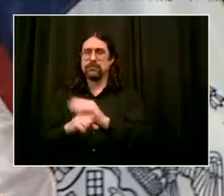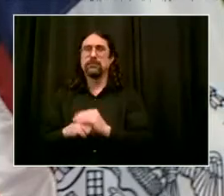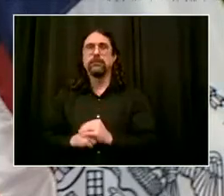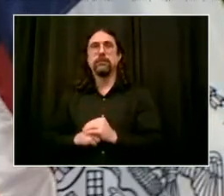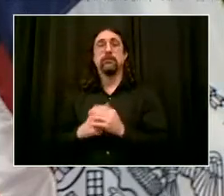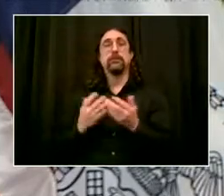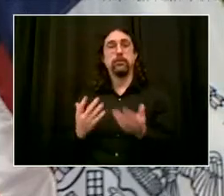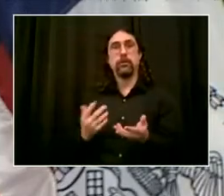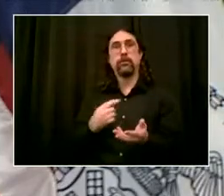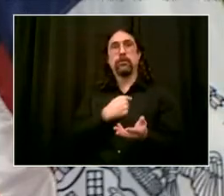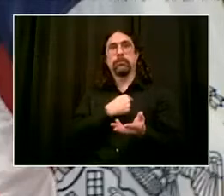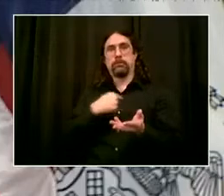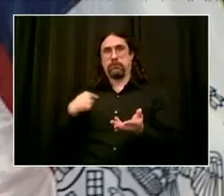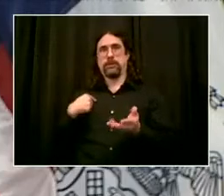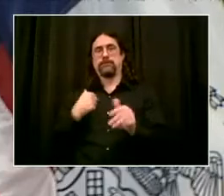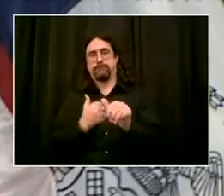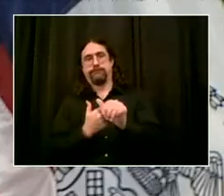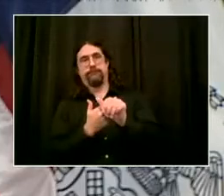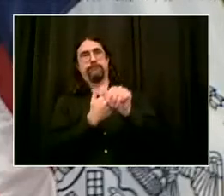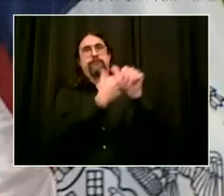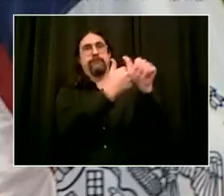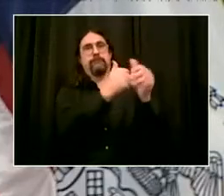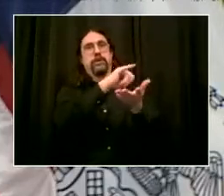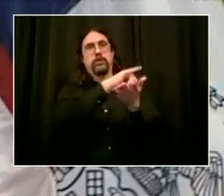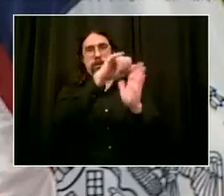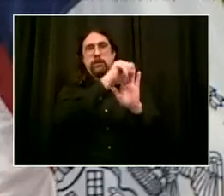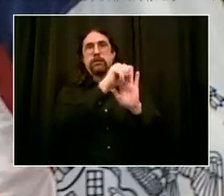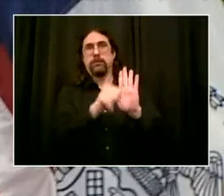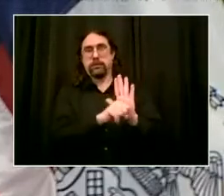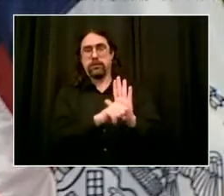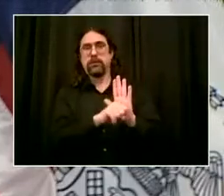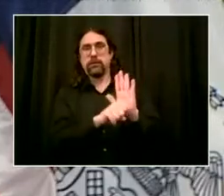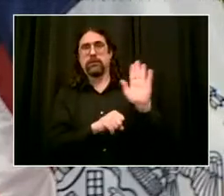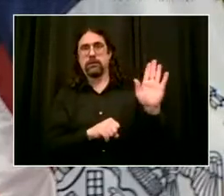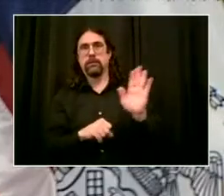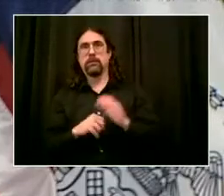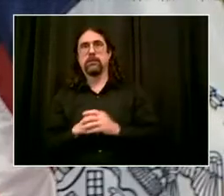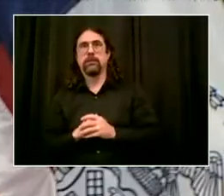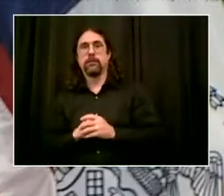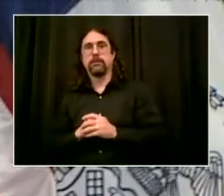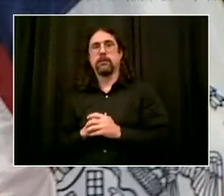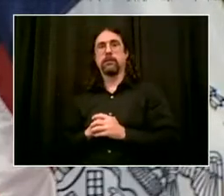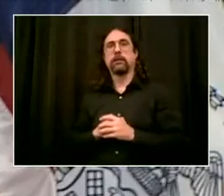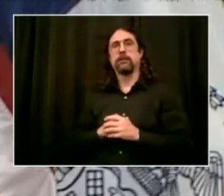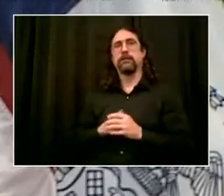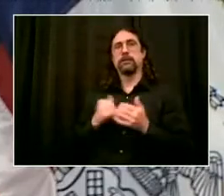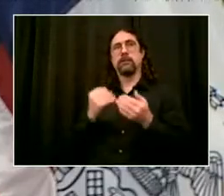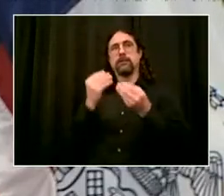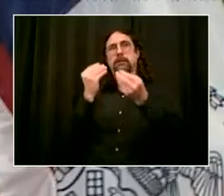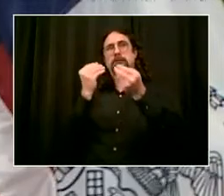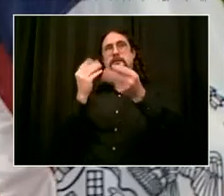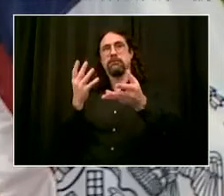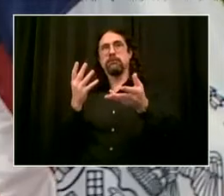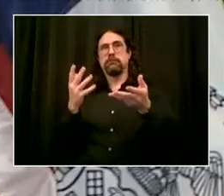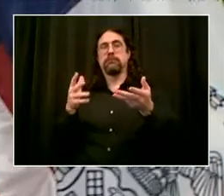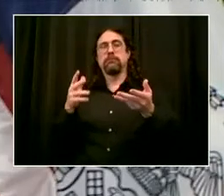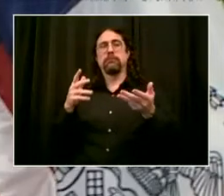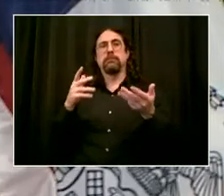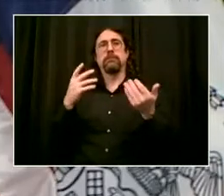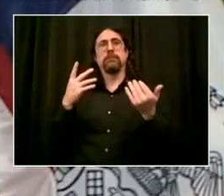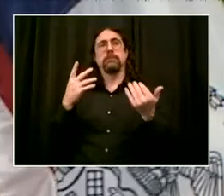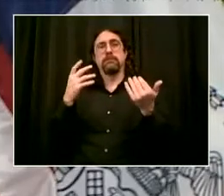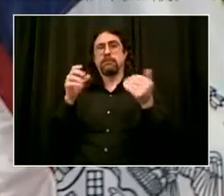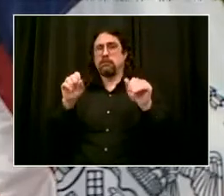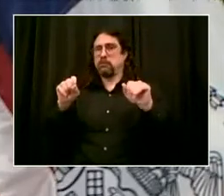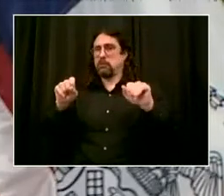even uh that New York City will be declared an orange Zone once that happens uh we will be in